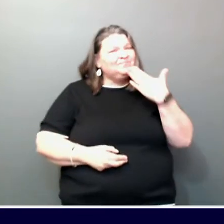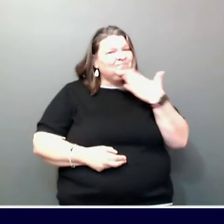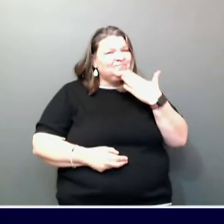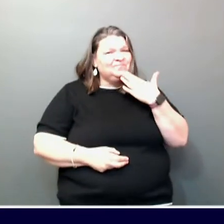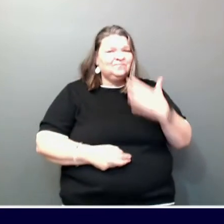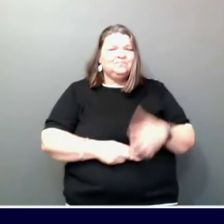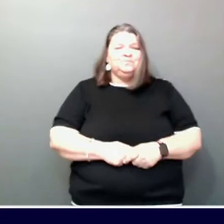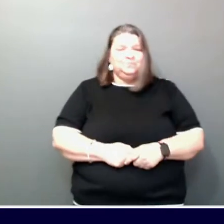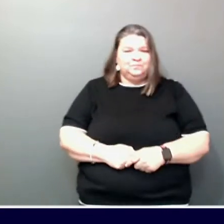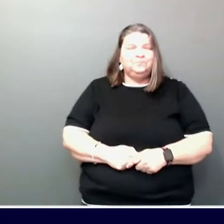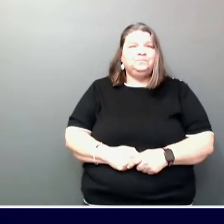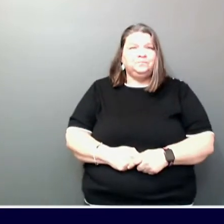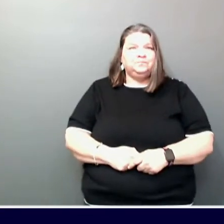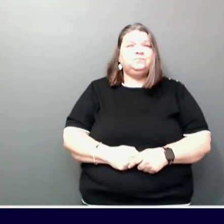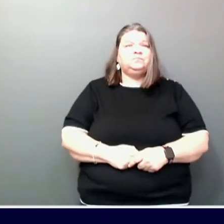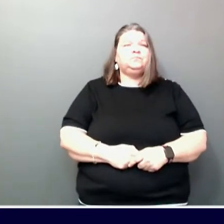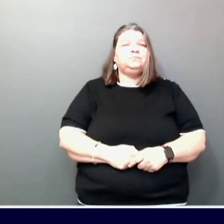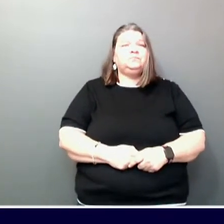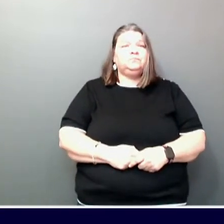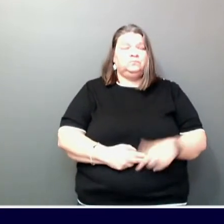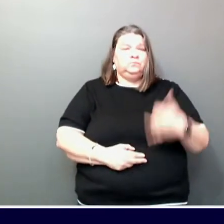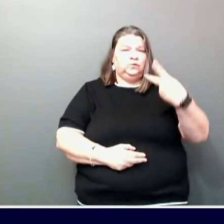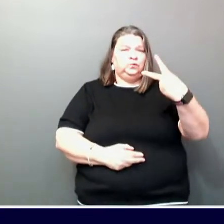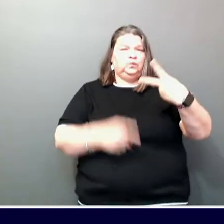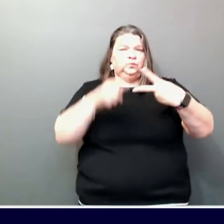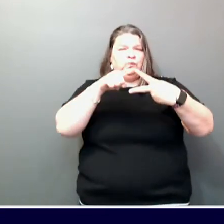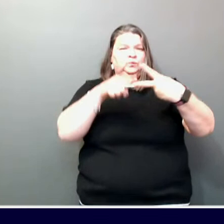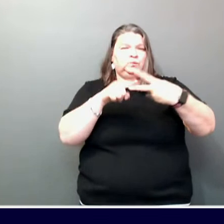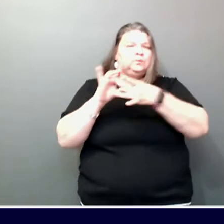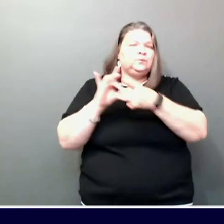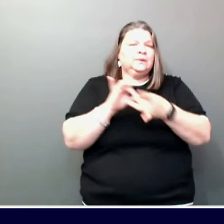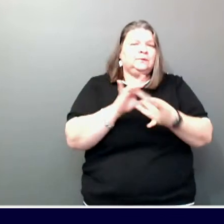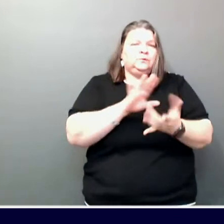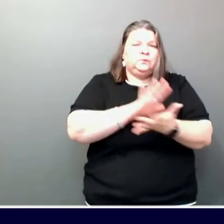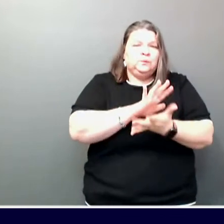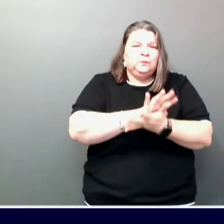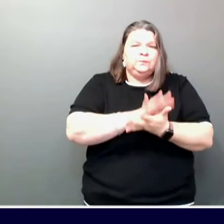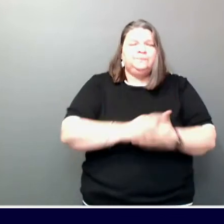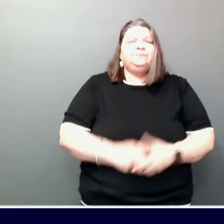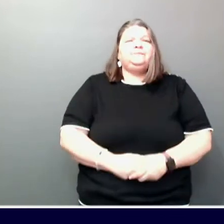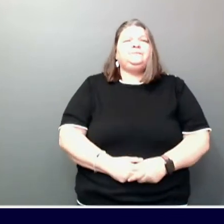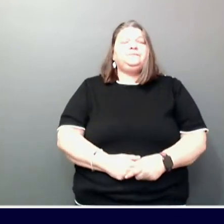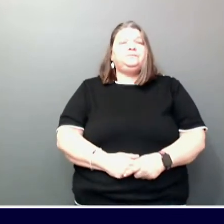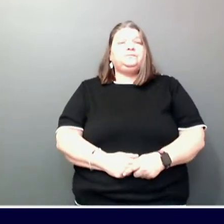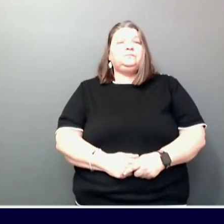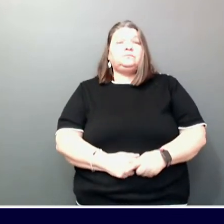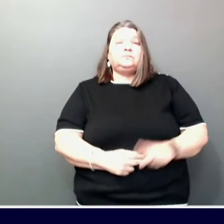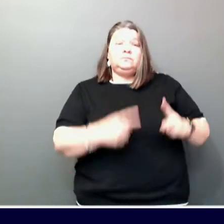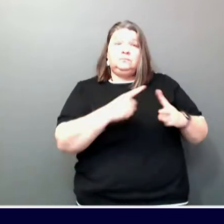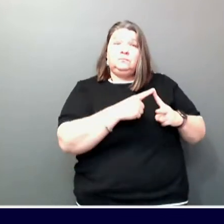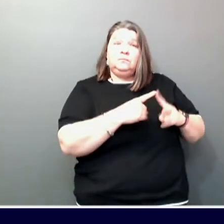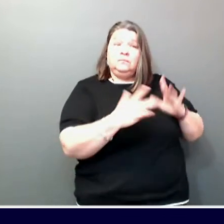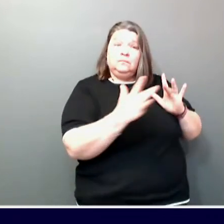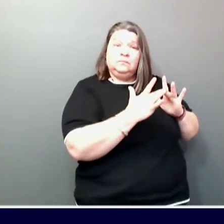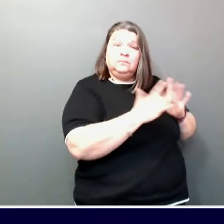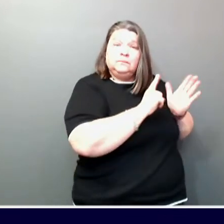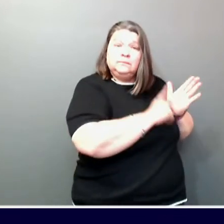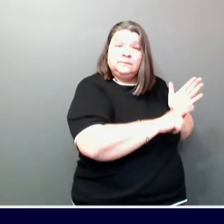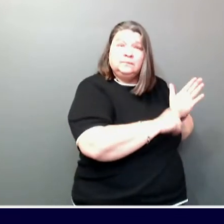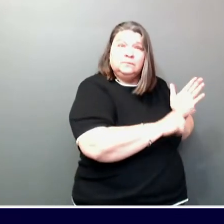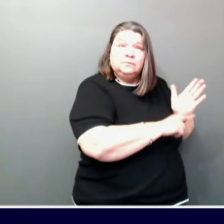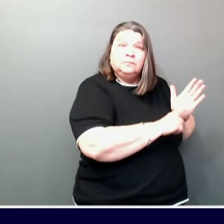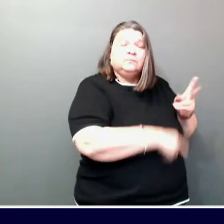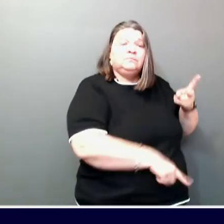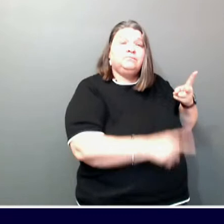about today as it relates to schools. The first is around contact tracing, and the second is around masking. Let's start with contact